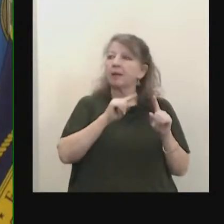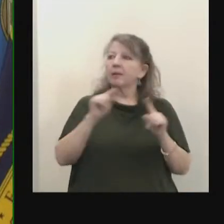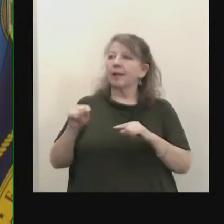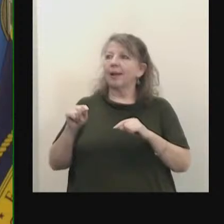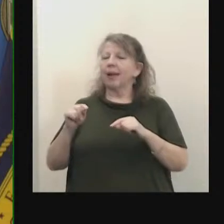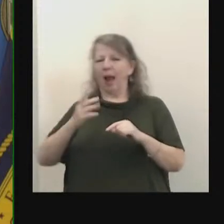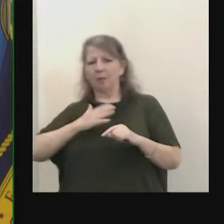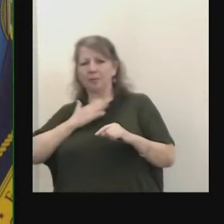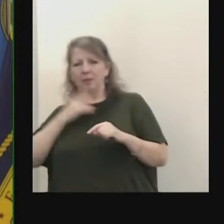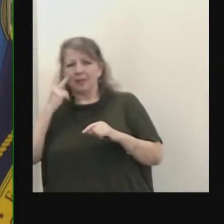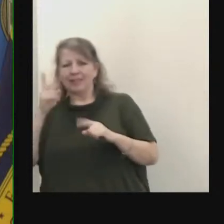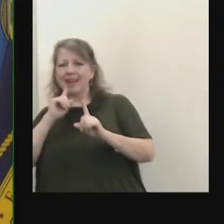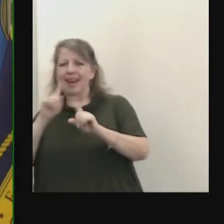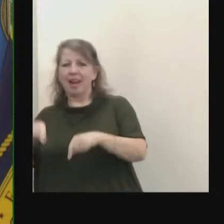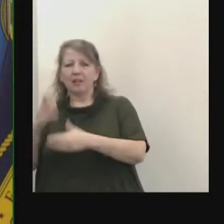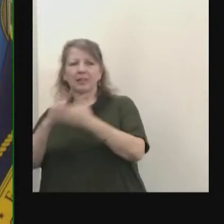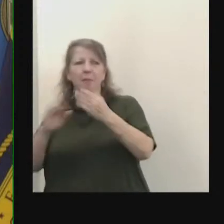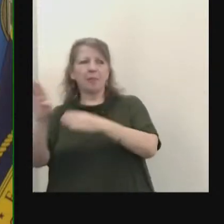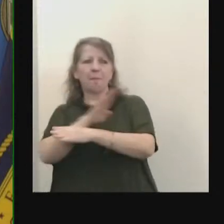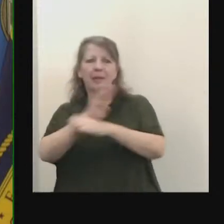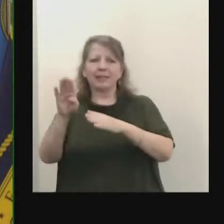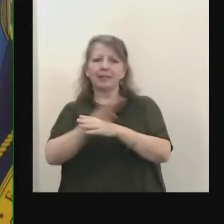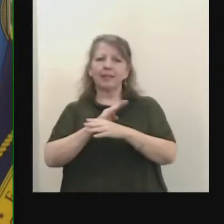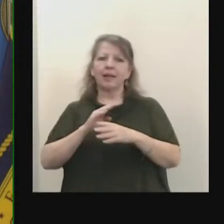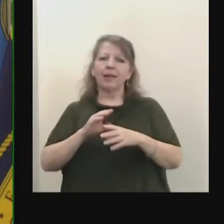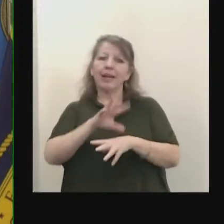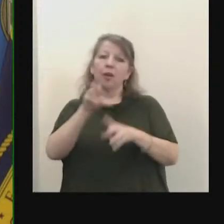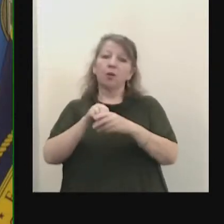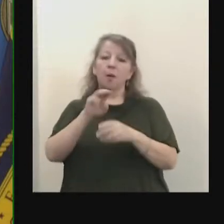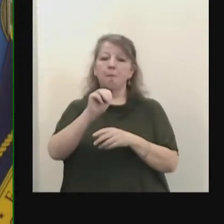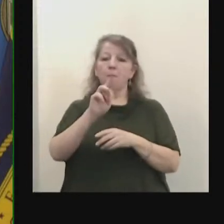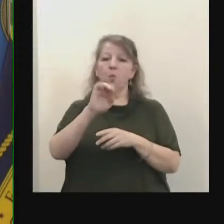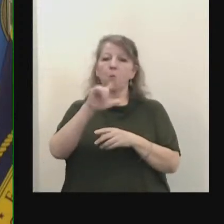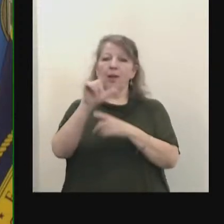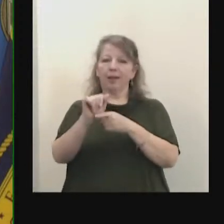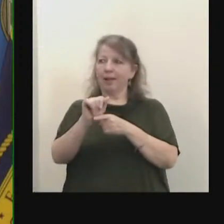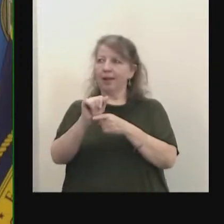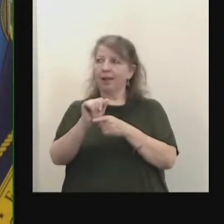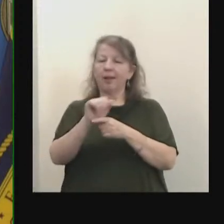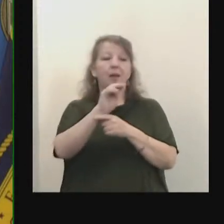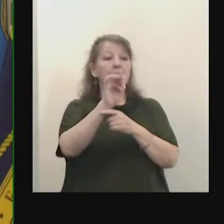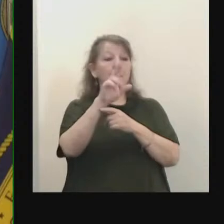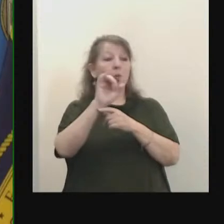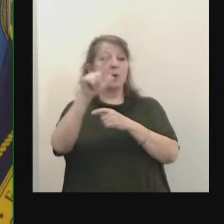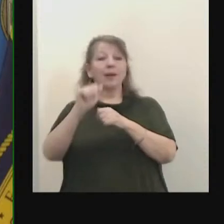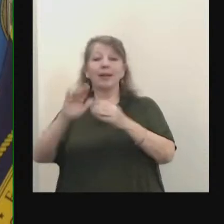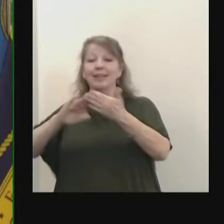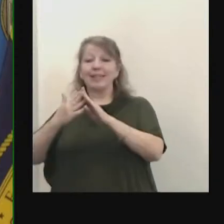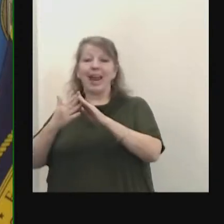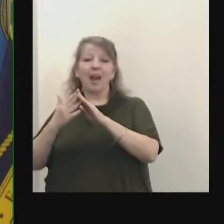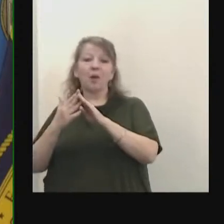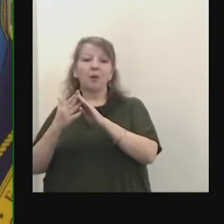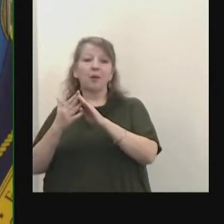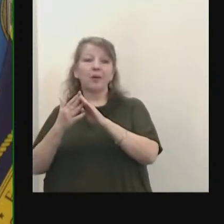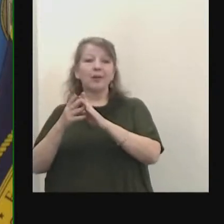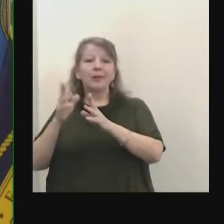response from some of the businesses, including in the town of Marilla. After the Marilla supervisor said they're not going to do a mask